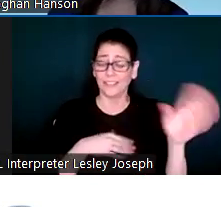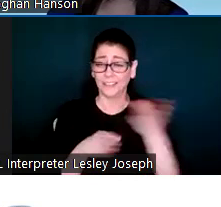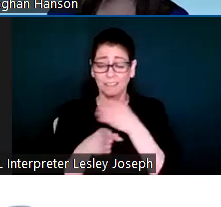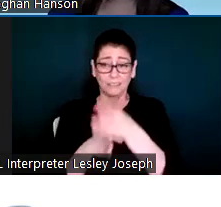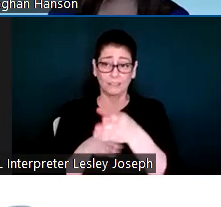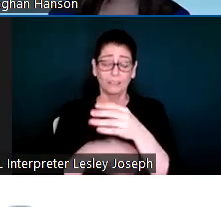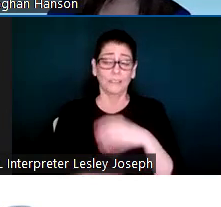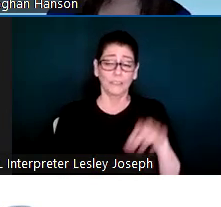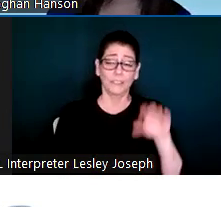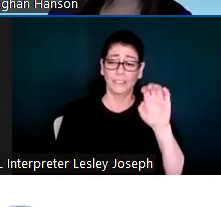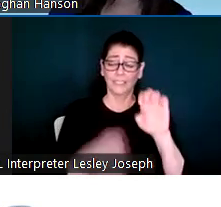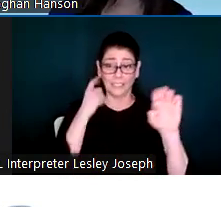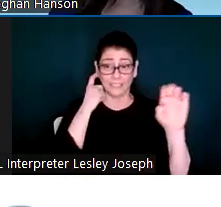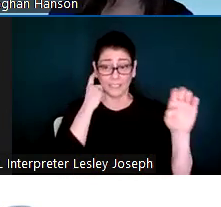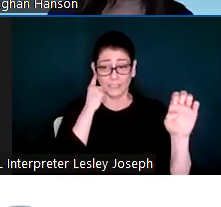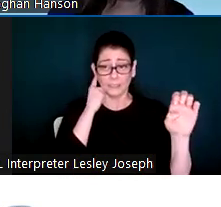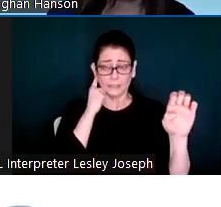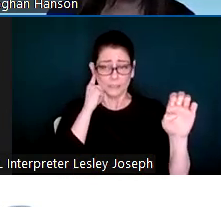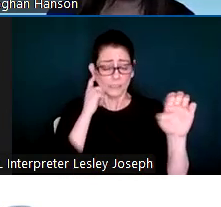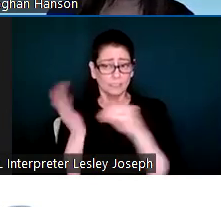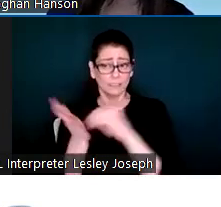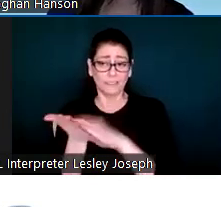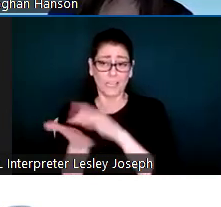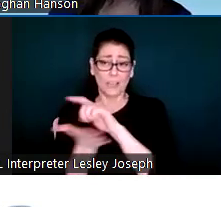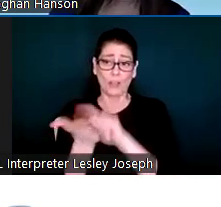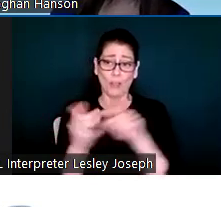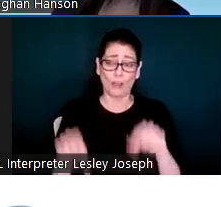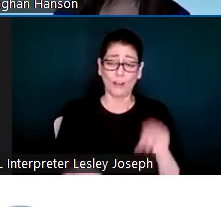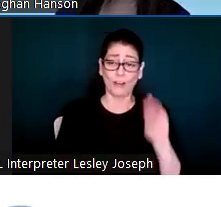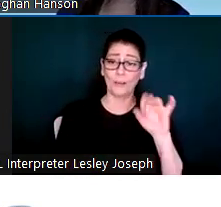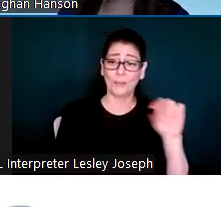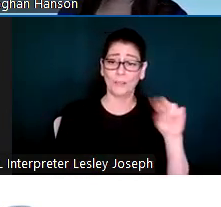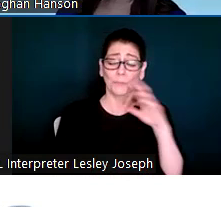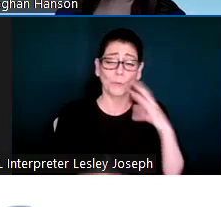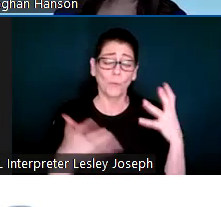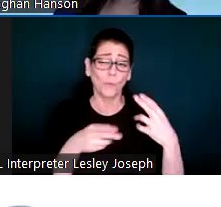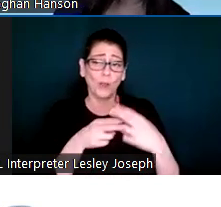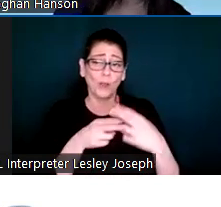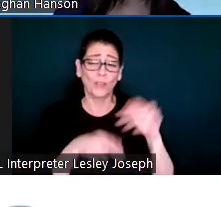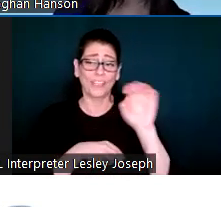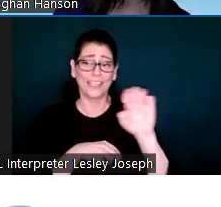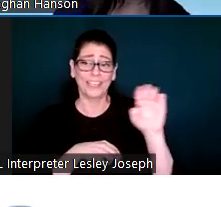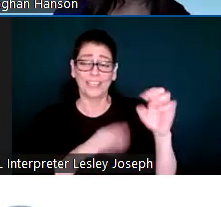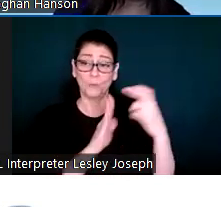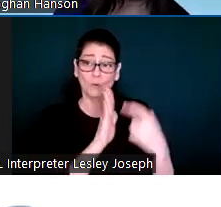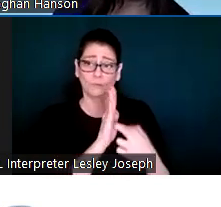is legislated in state statute here in Minnesota with what we call the EE rule. So